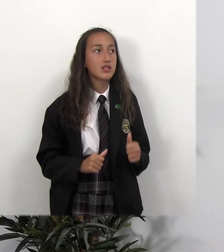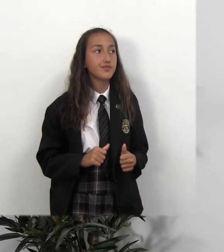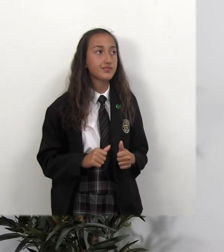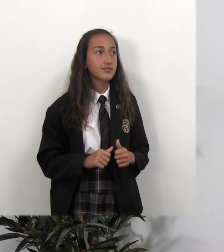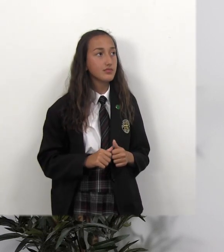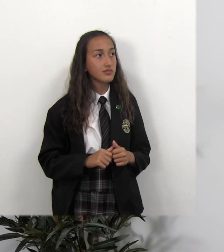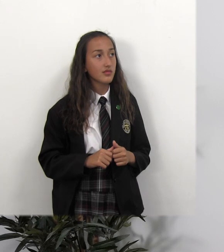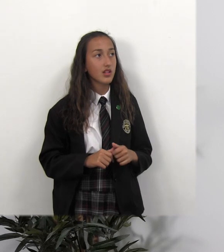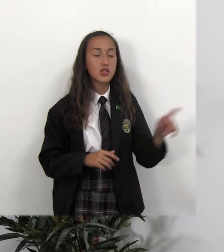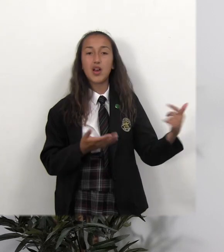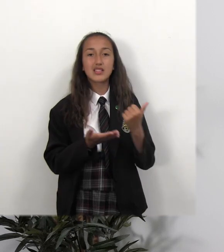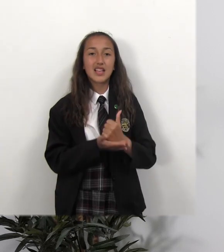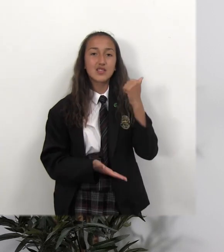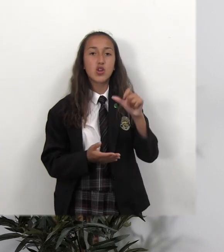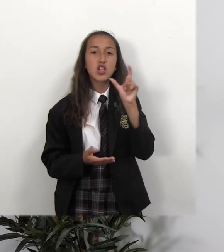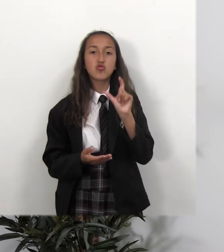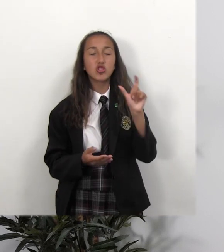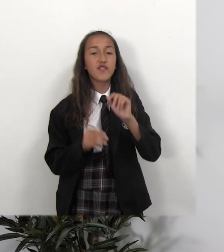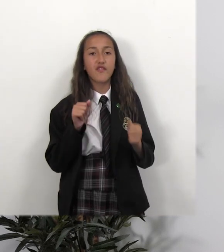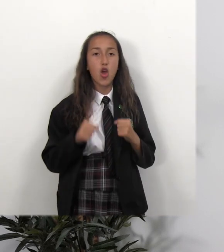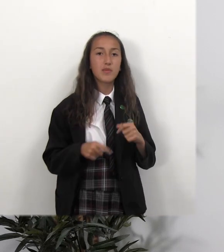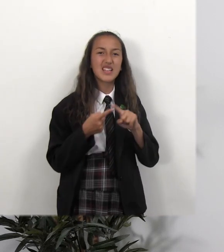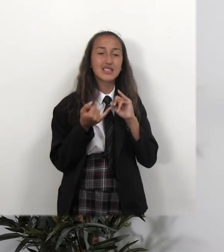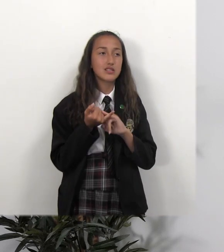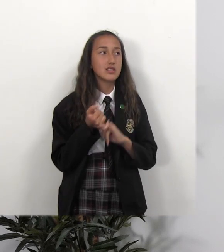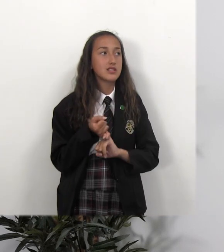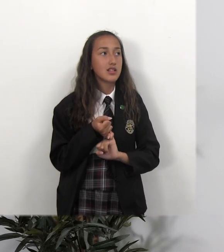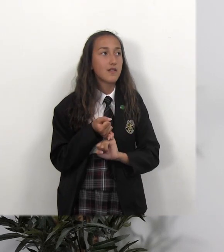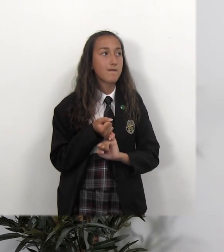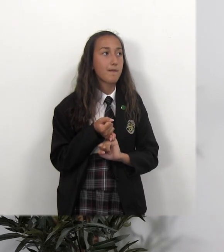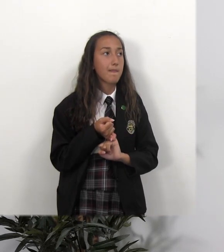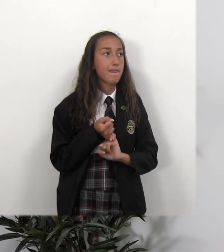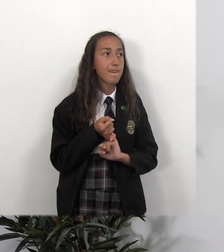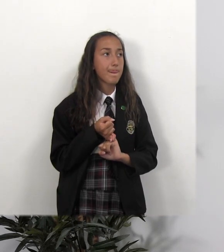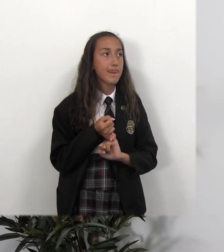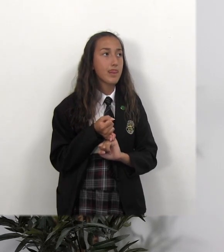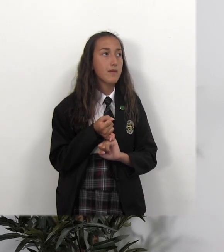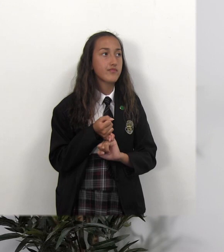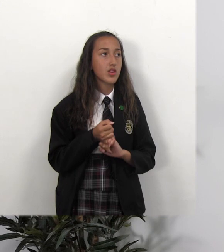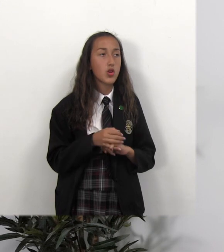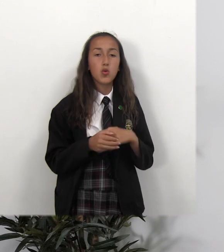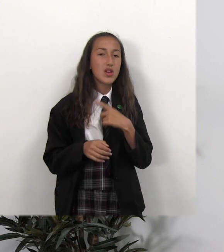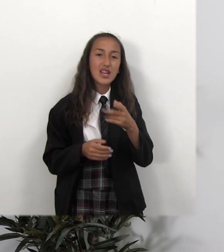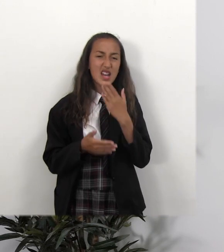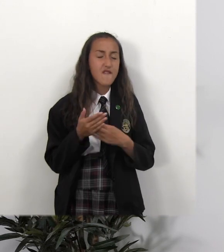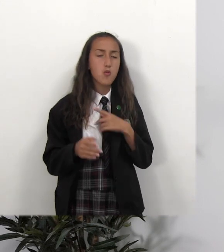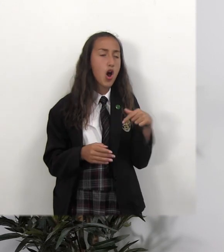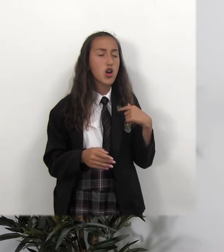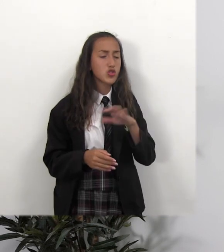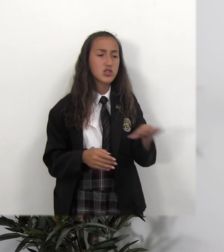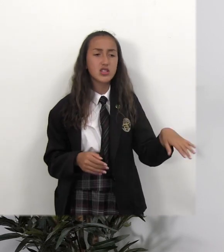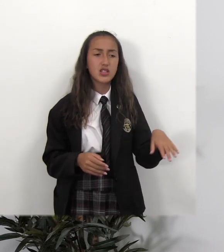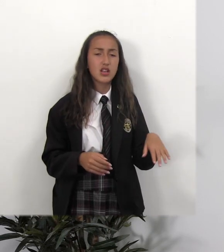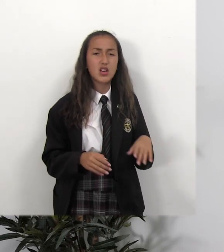to have the most successful construction firm in East Sussex. We never want our students to think that that